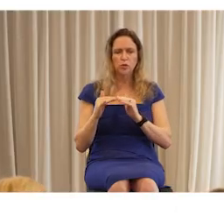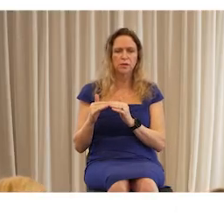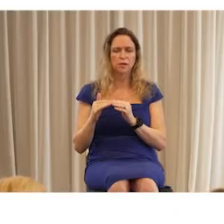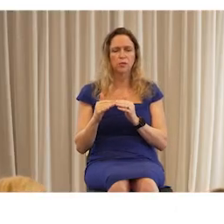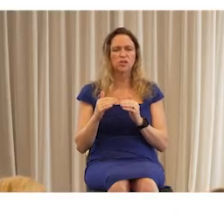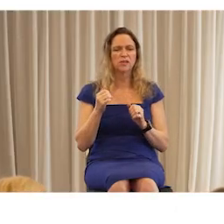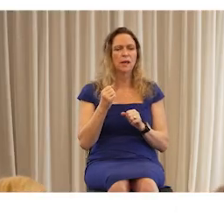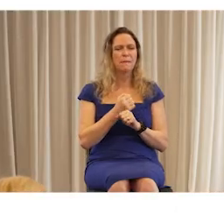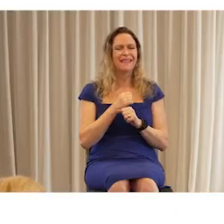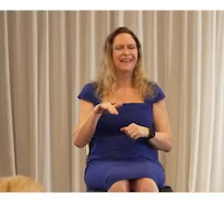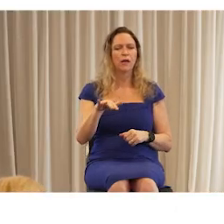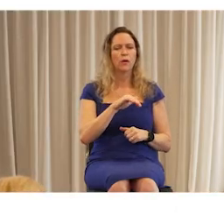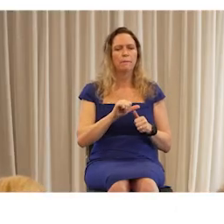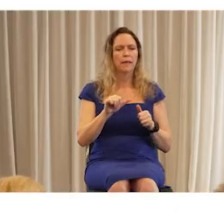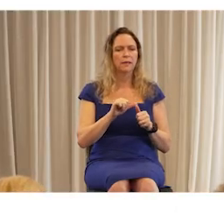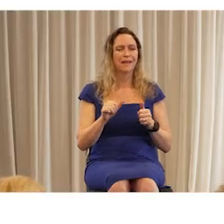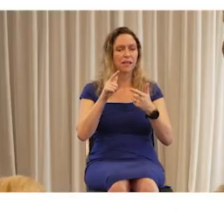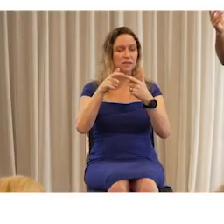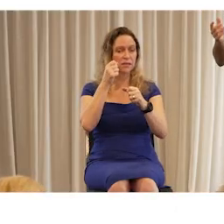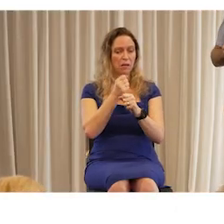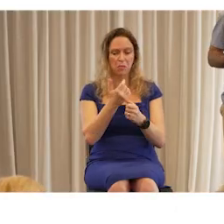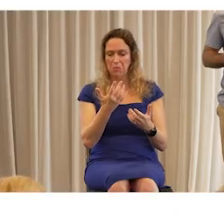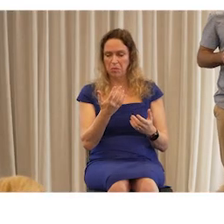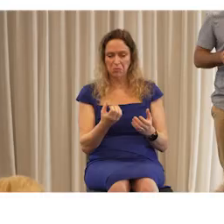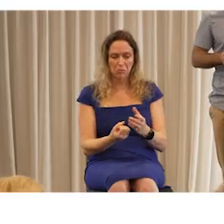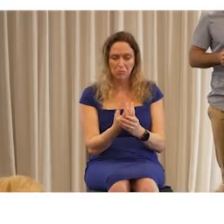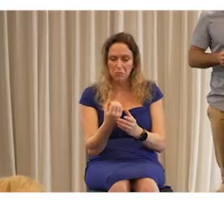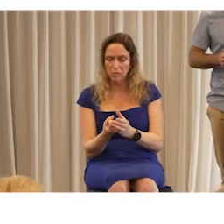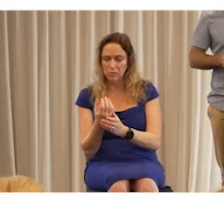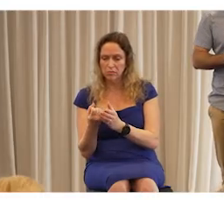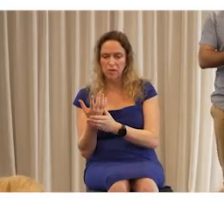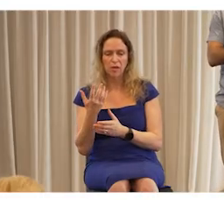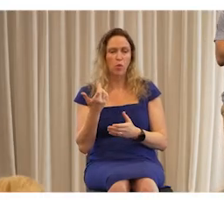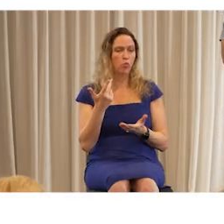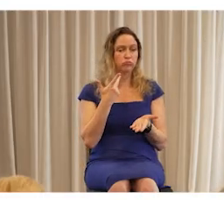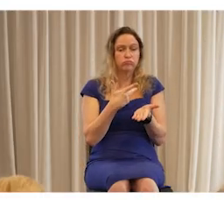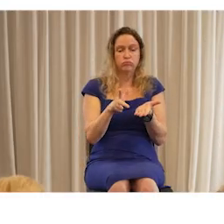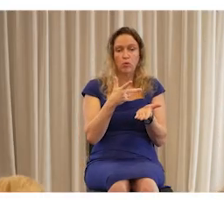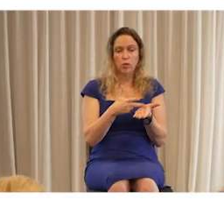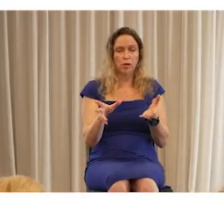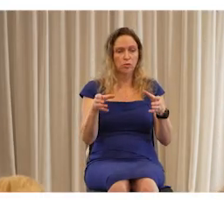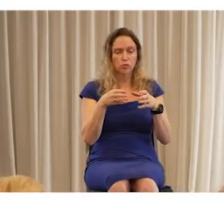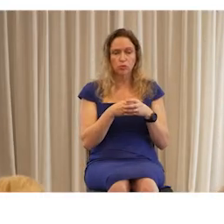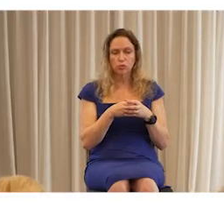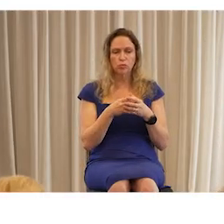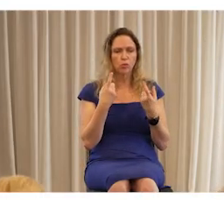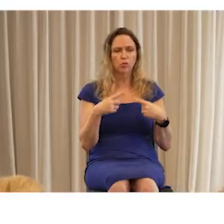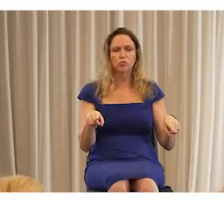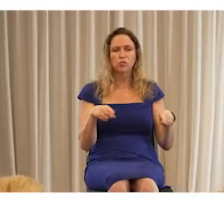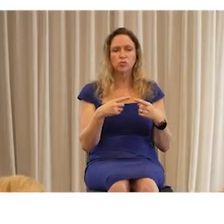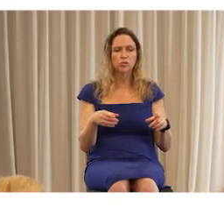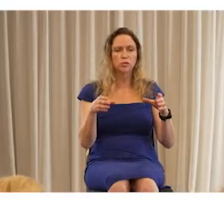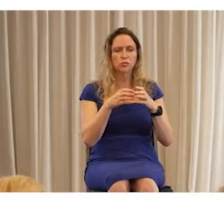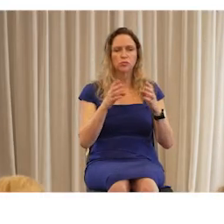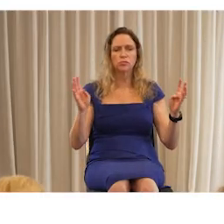better? You know, have they planted a little garden, started a walking group? You know, have they had a little music group they've gotten